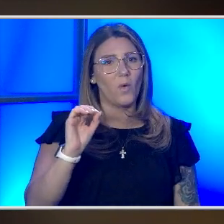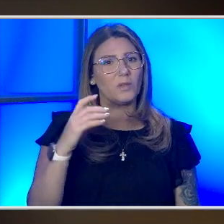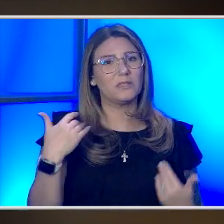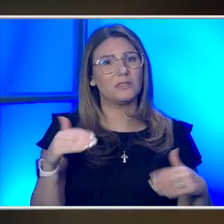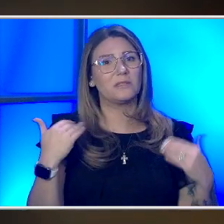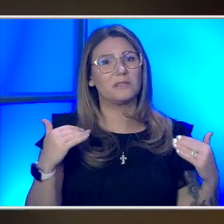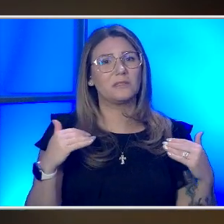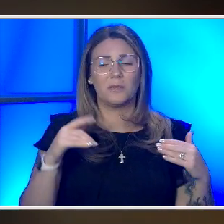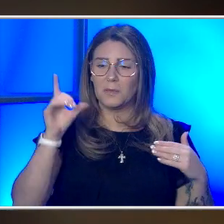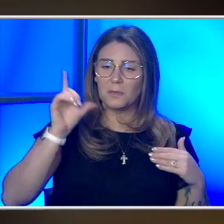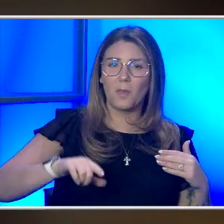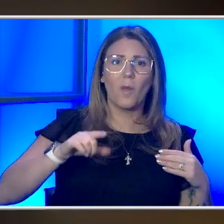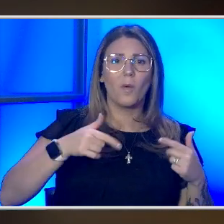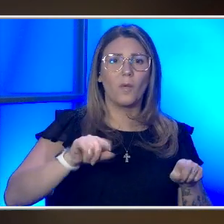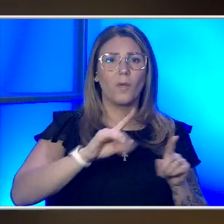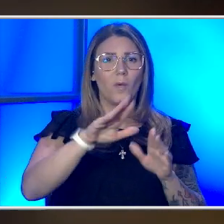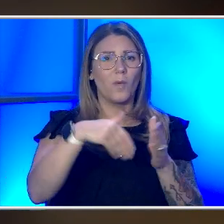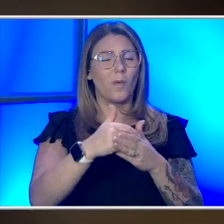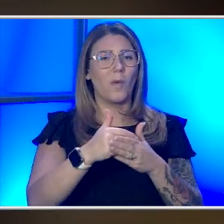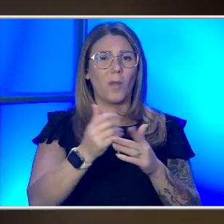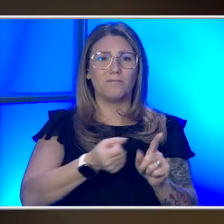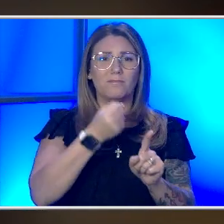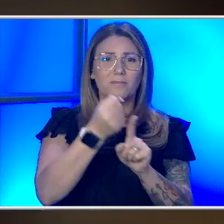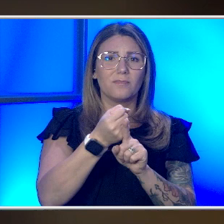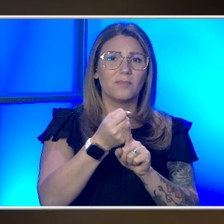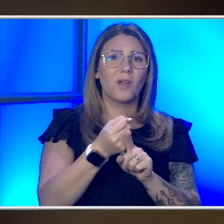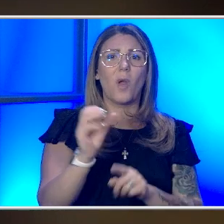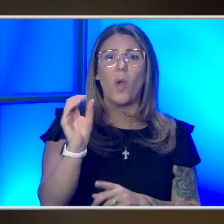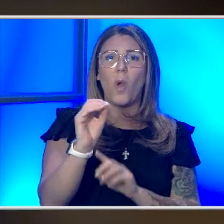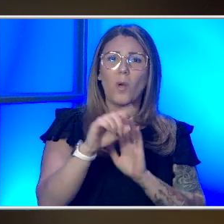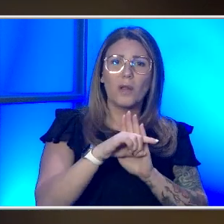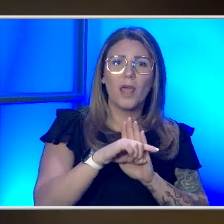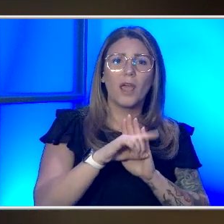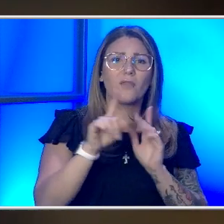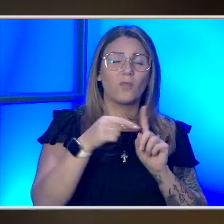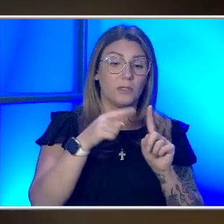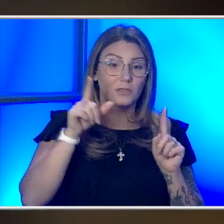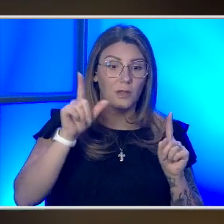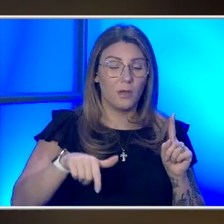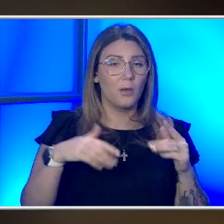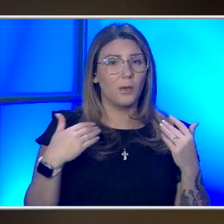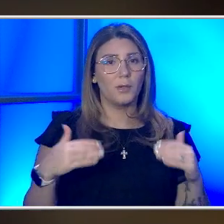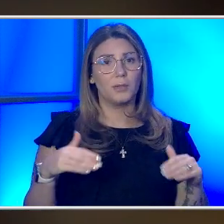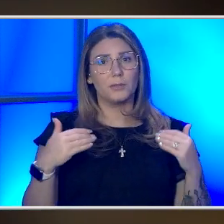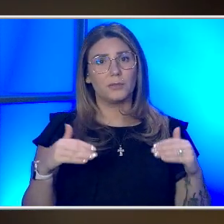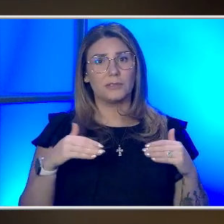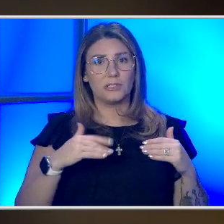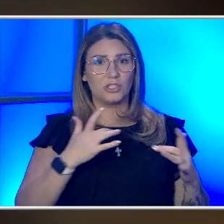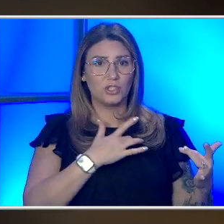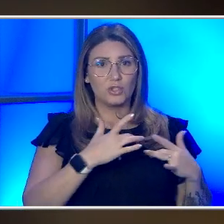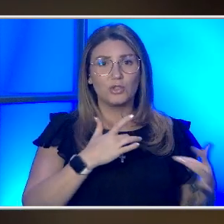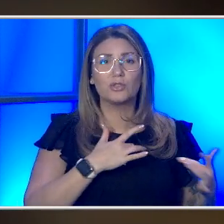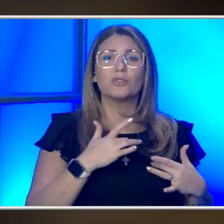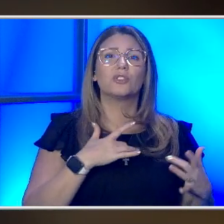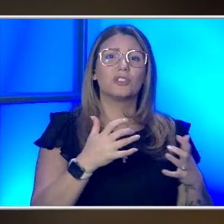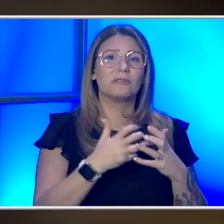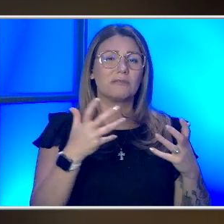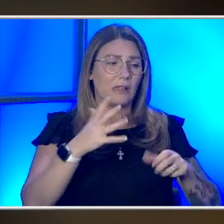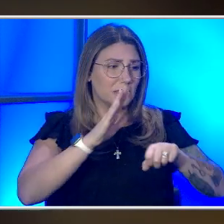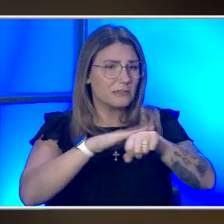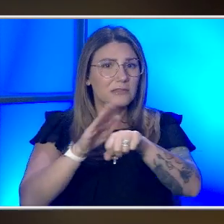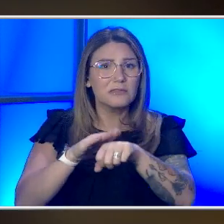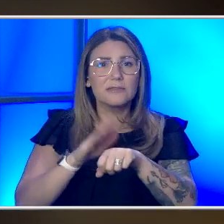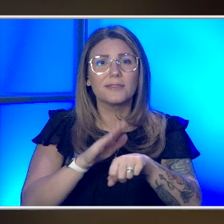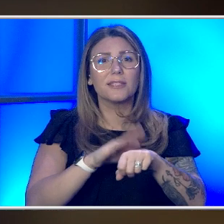throughout the pandemic. O neg, when it gets this low, it's very concerning. There's a lot of red flags being thrown up on our end